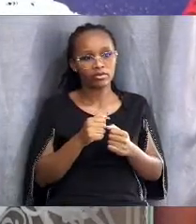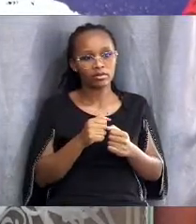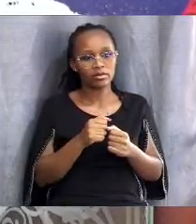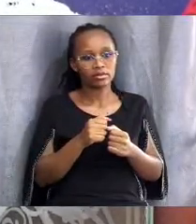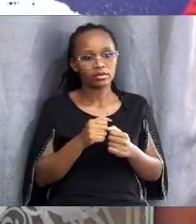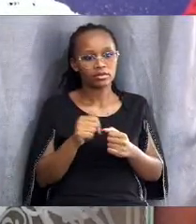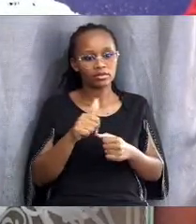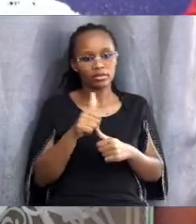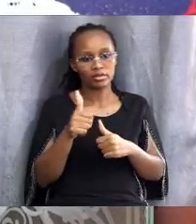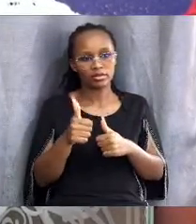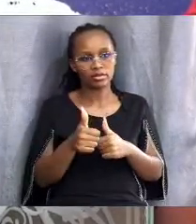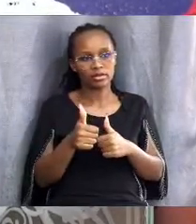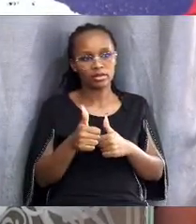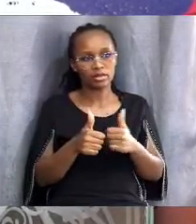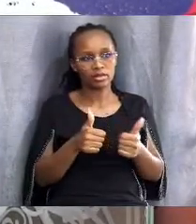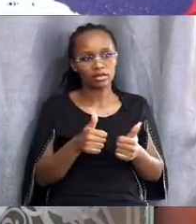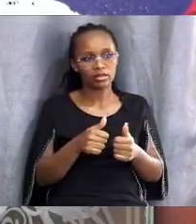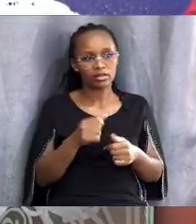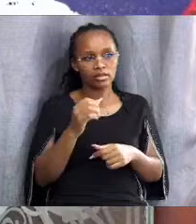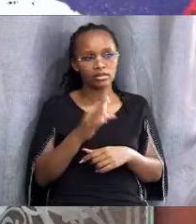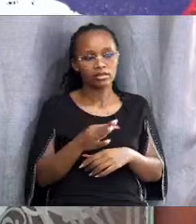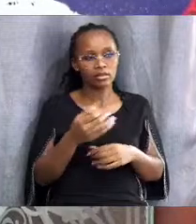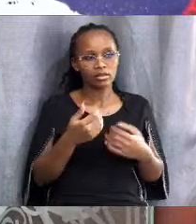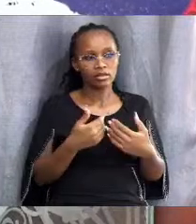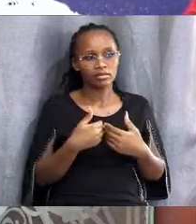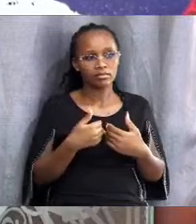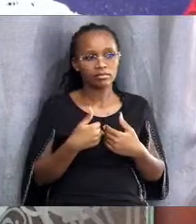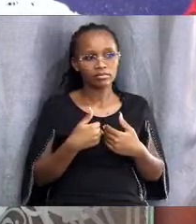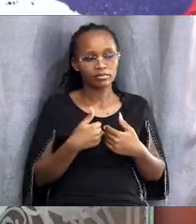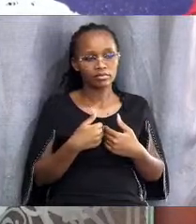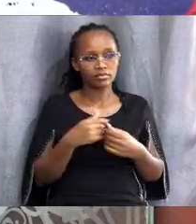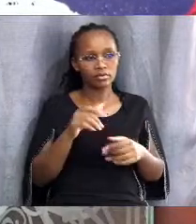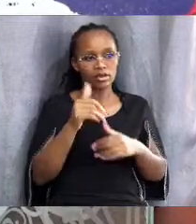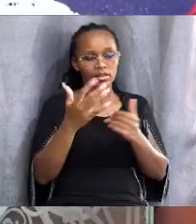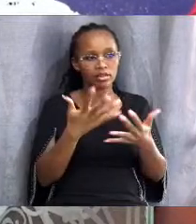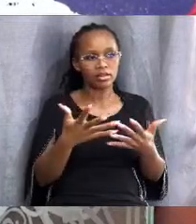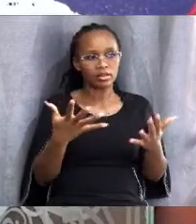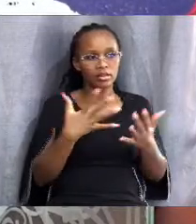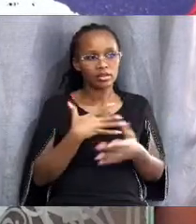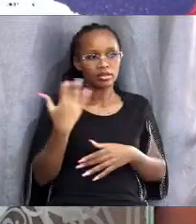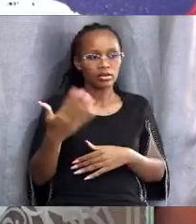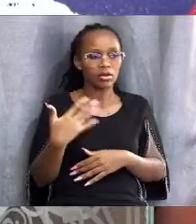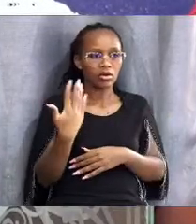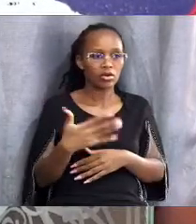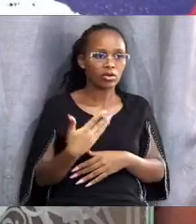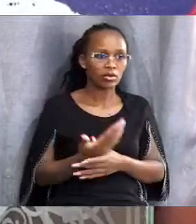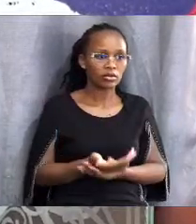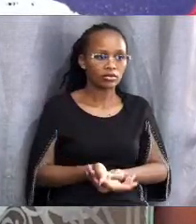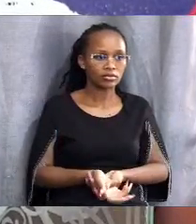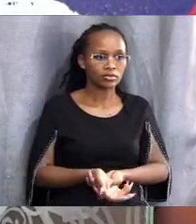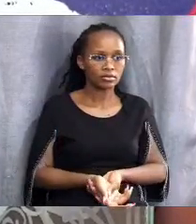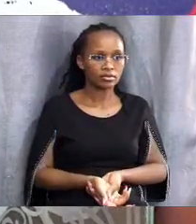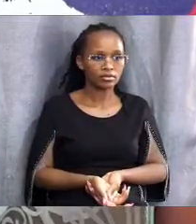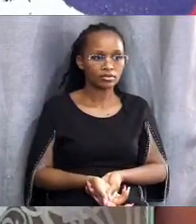many other fun factors such as comparing our height and other things.